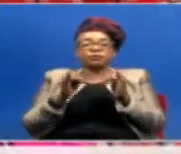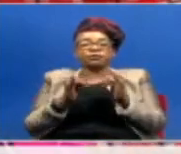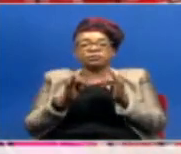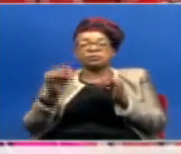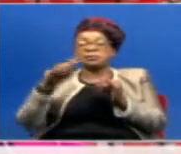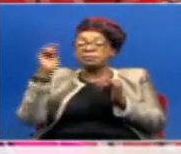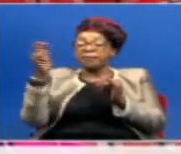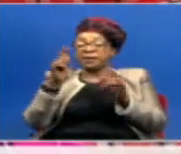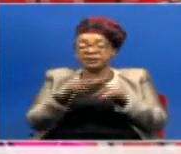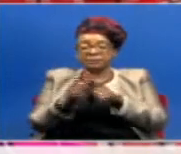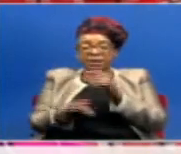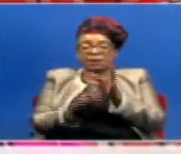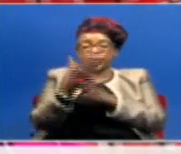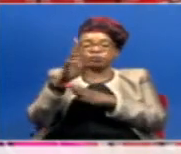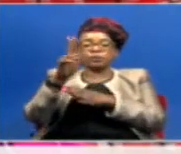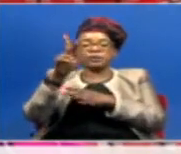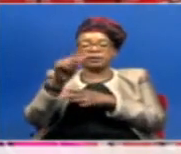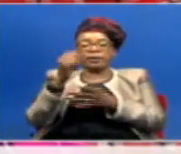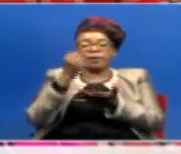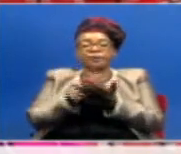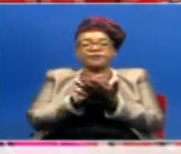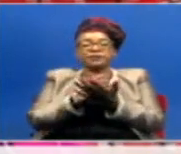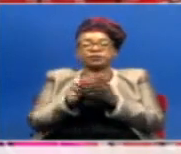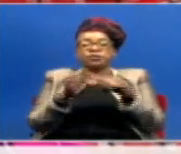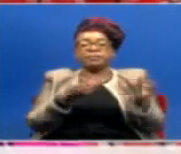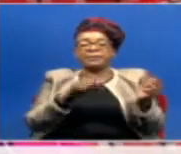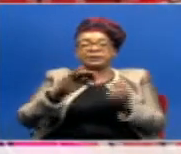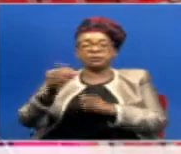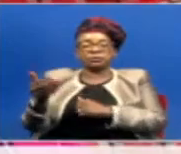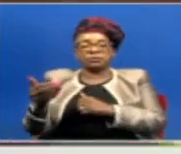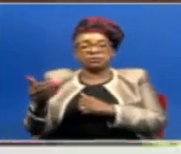a UDA office in Homa Bay town.